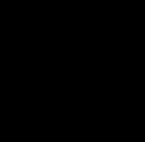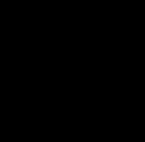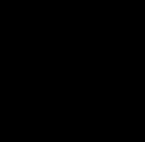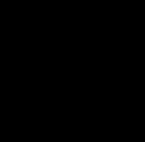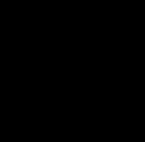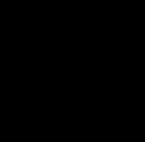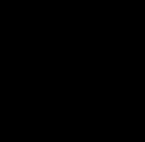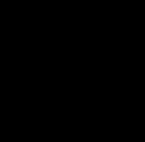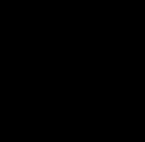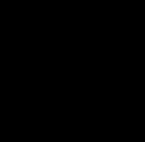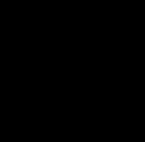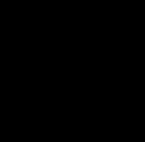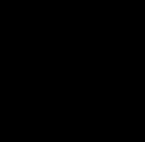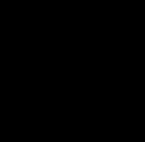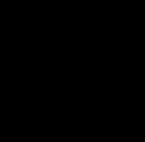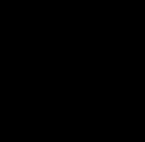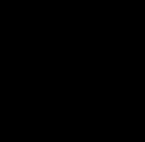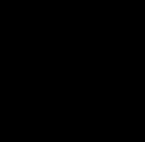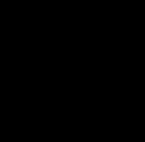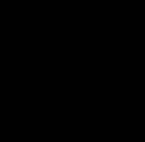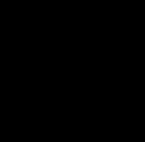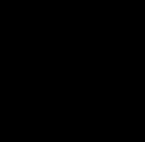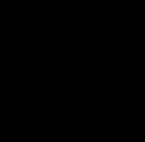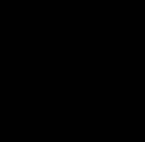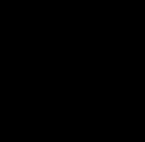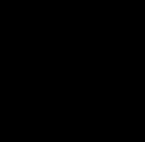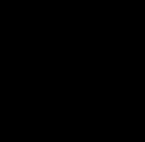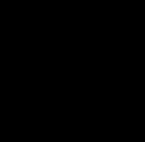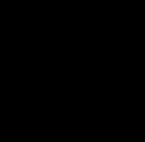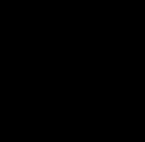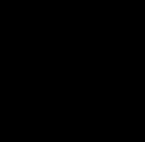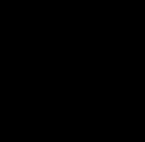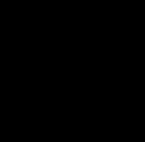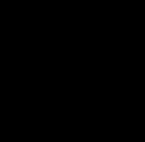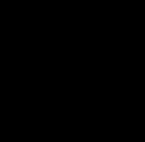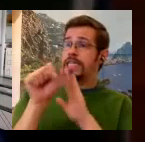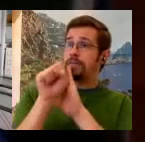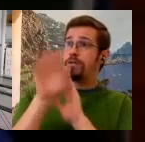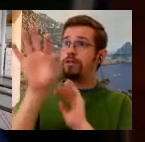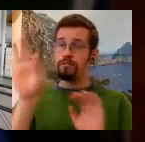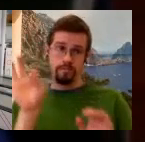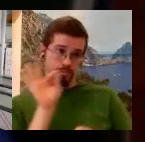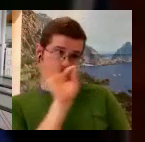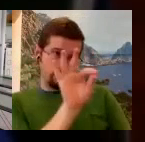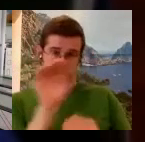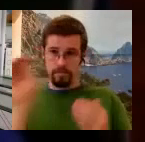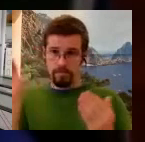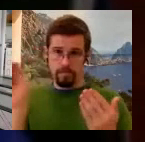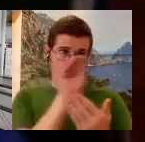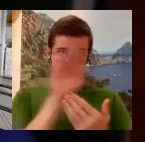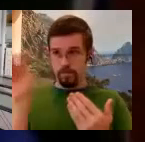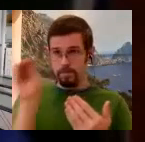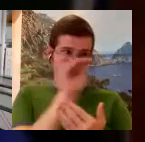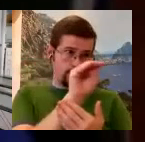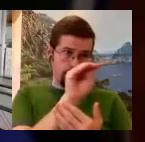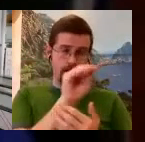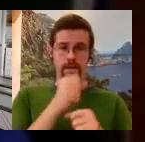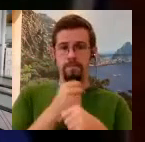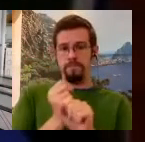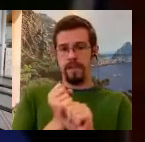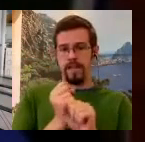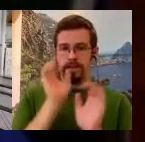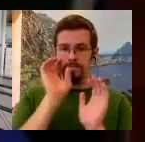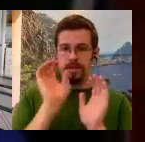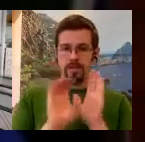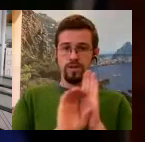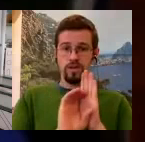an application where you could take any symbol that you wanted and drop it into this two-dimensional image. And after you